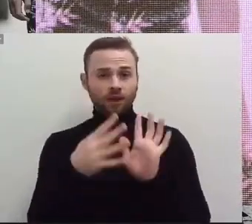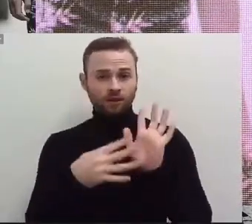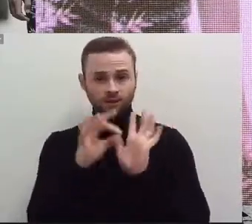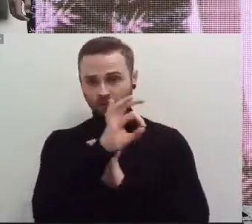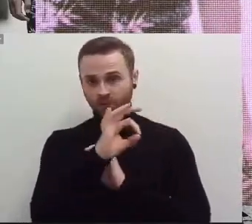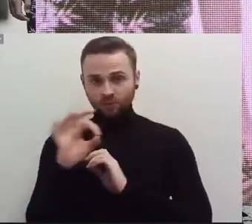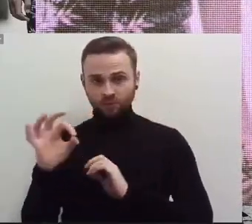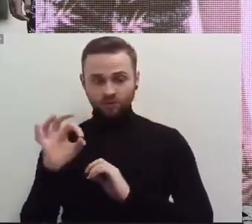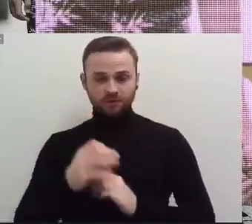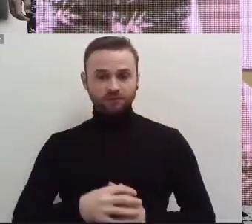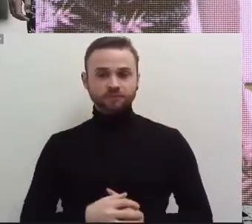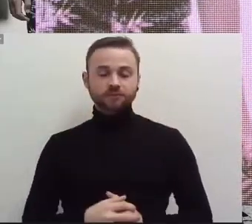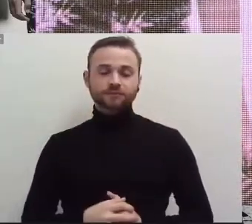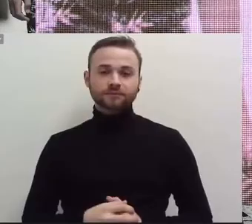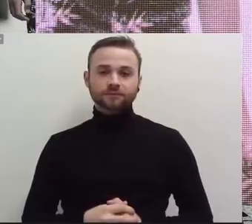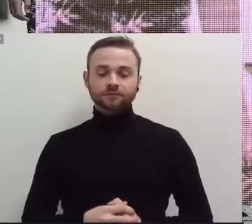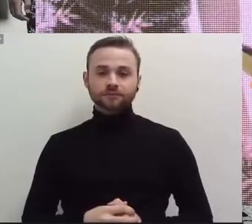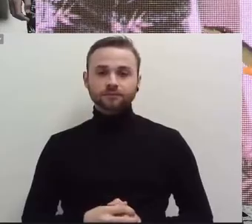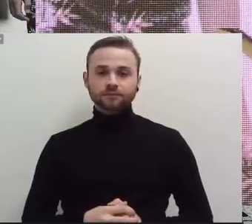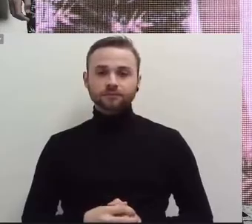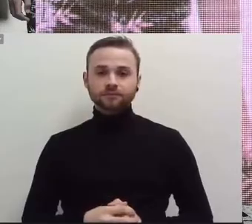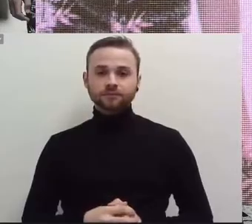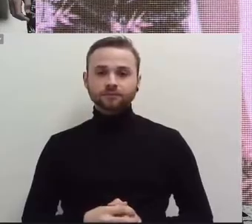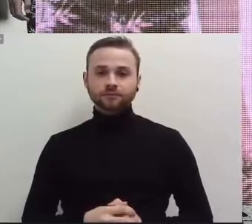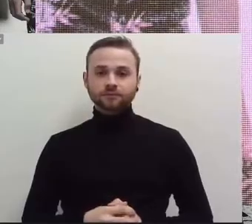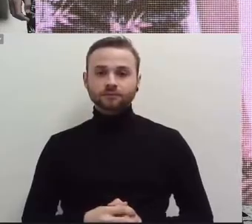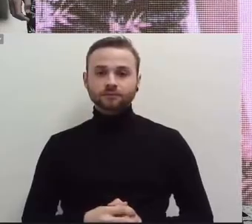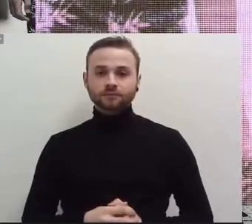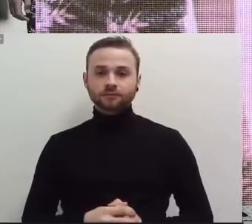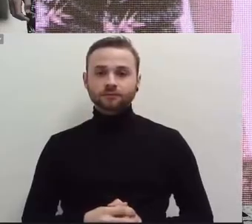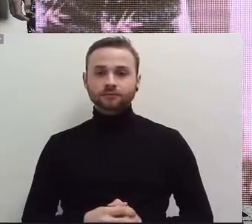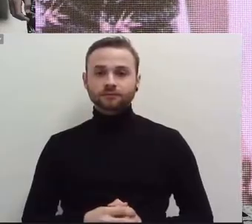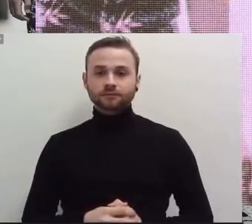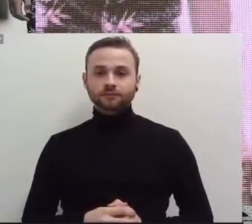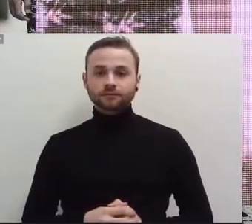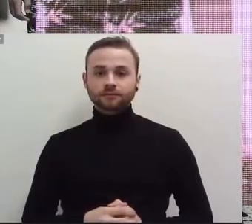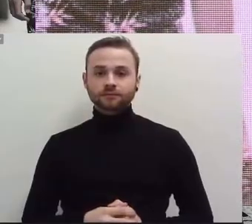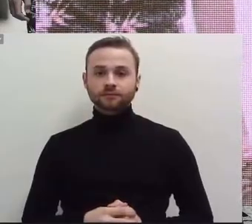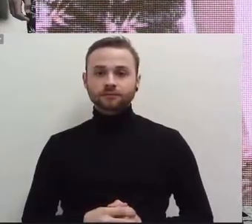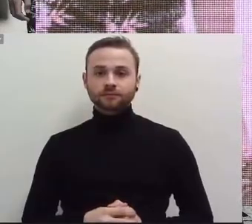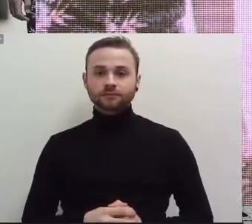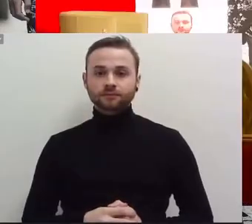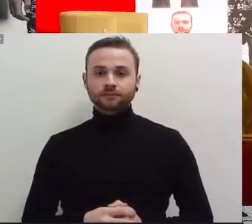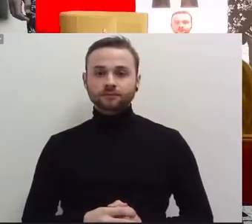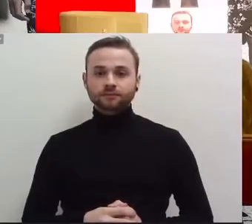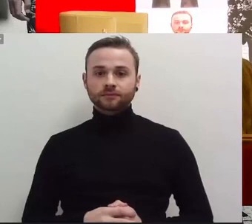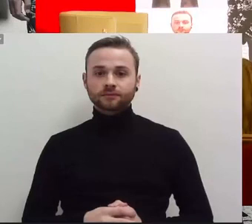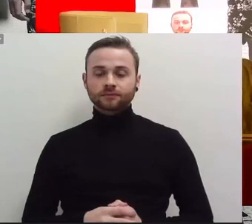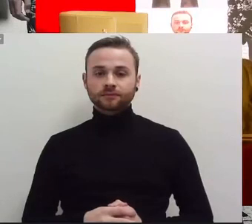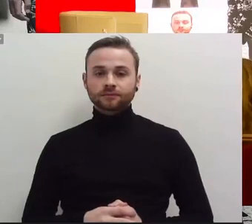here on the stage, we would welcome you to exit the halls in an orderly fashion, and keep well and stay safe.